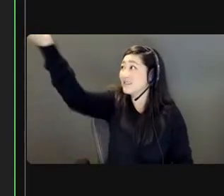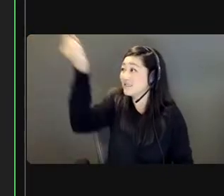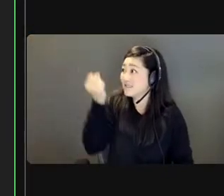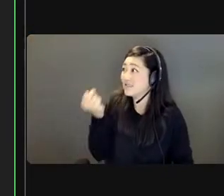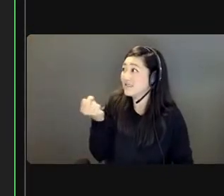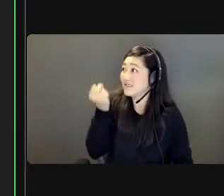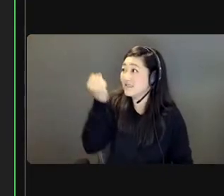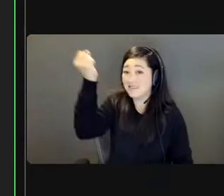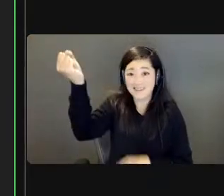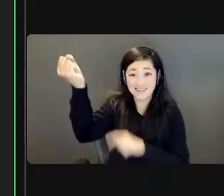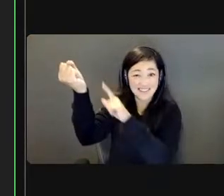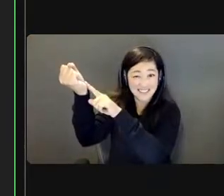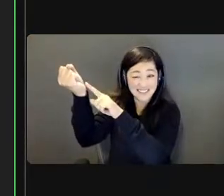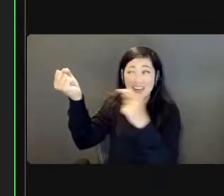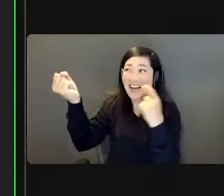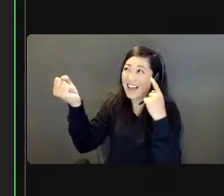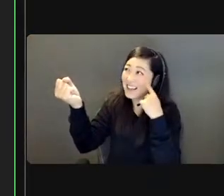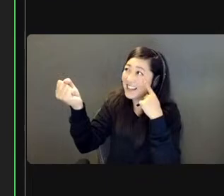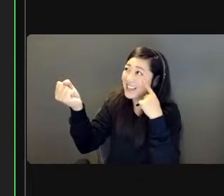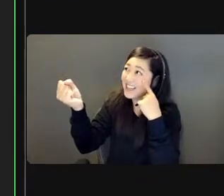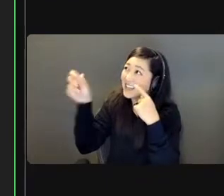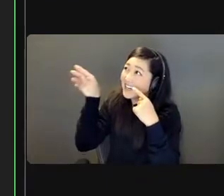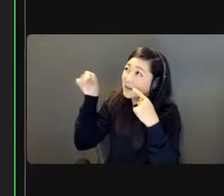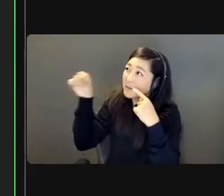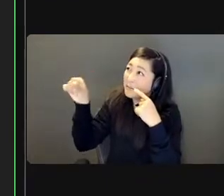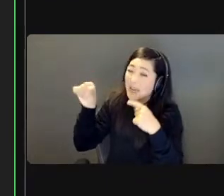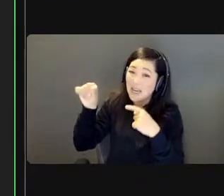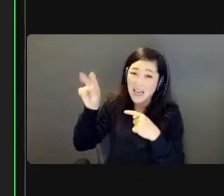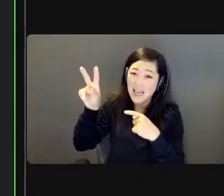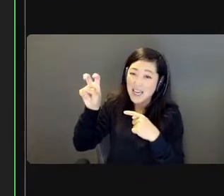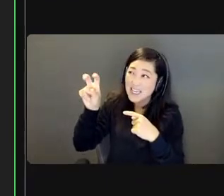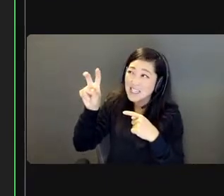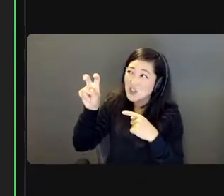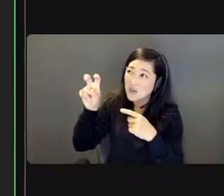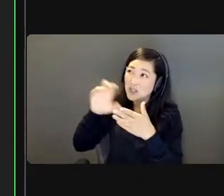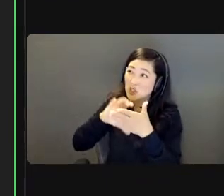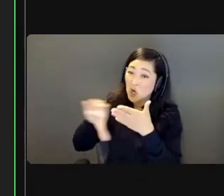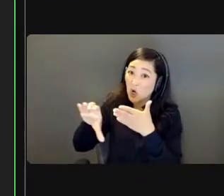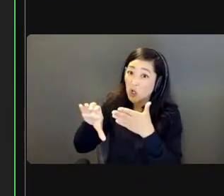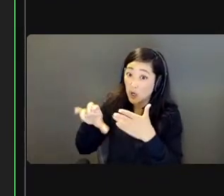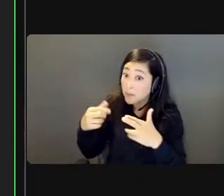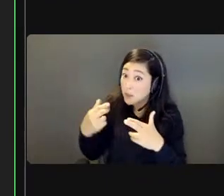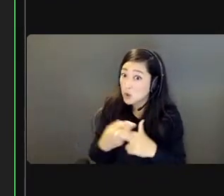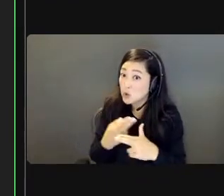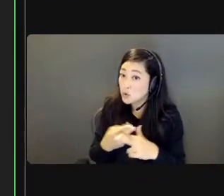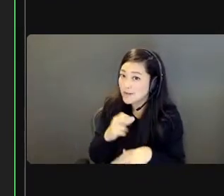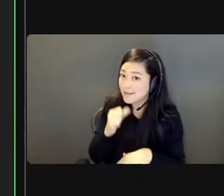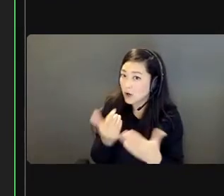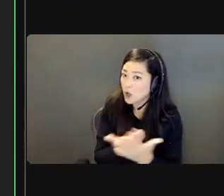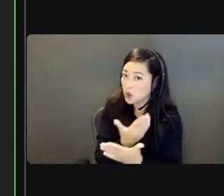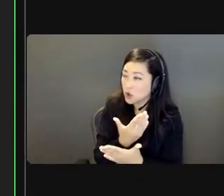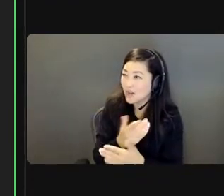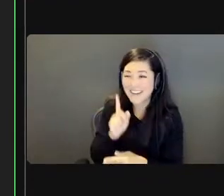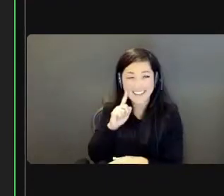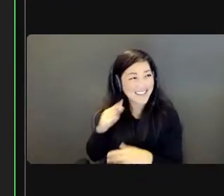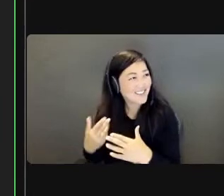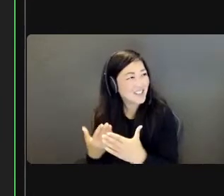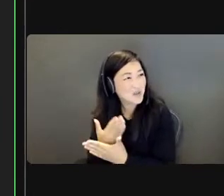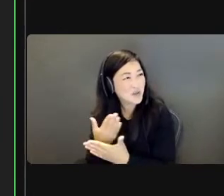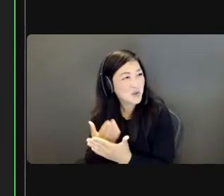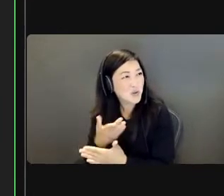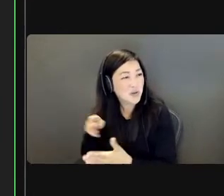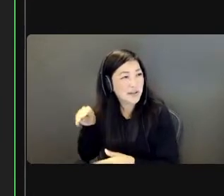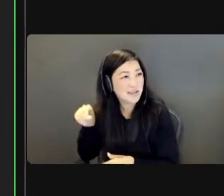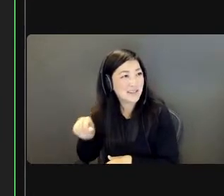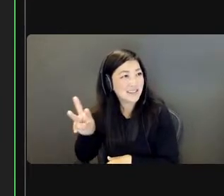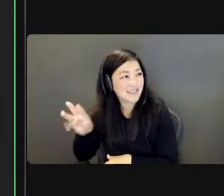was, I believe I paid $200 used, but I think new they're about $600 or